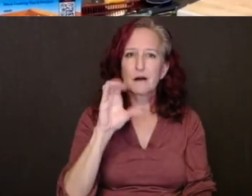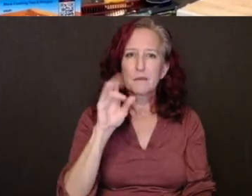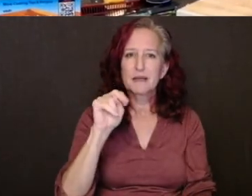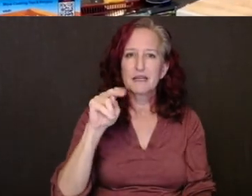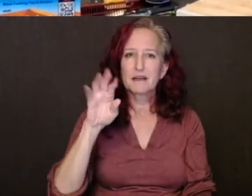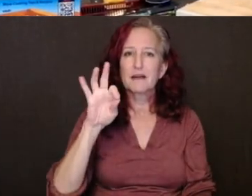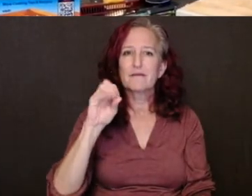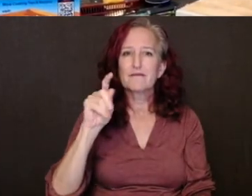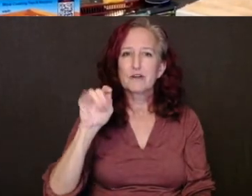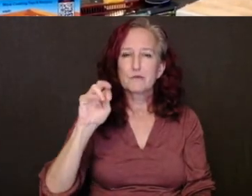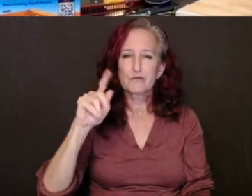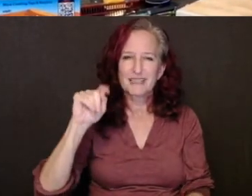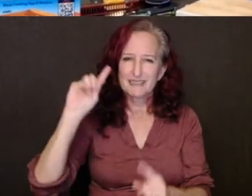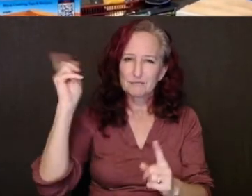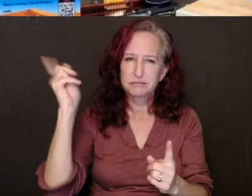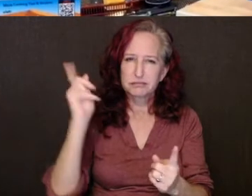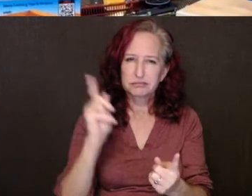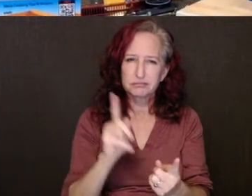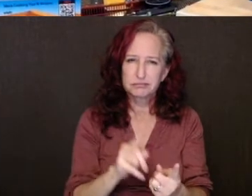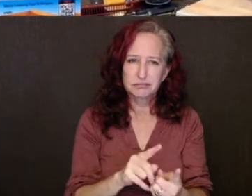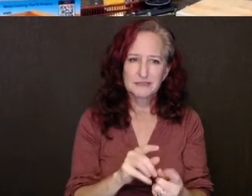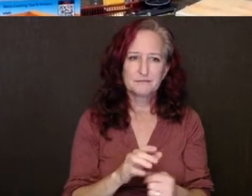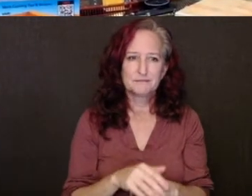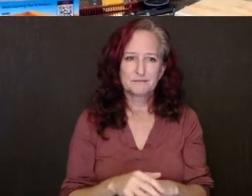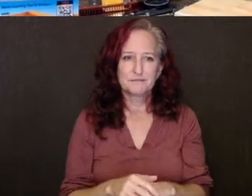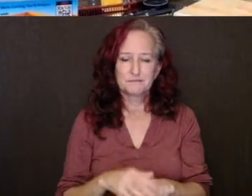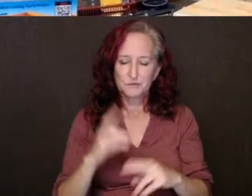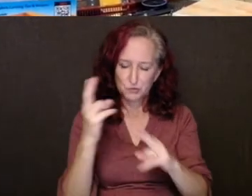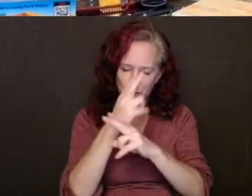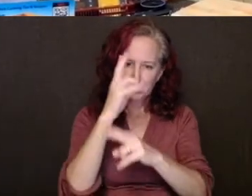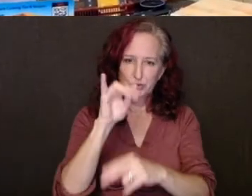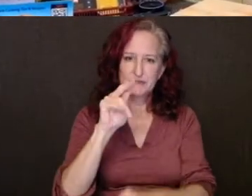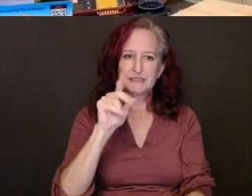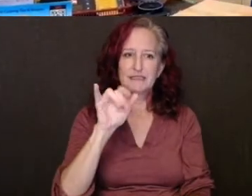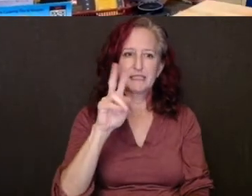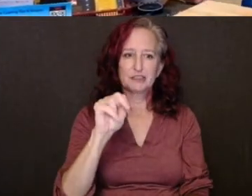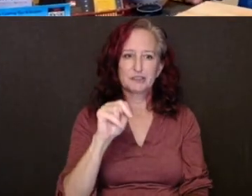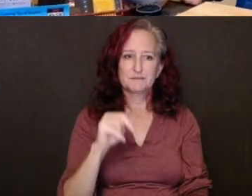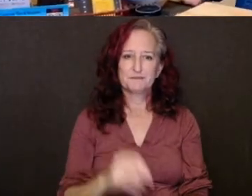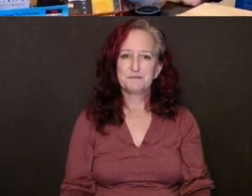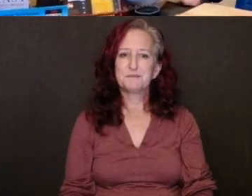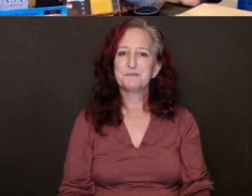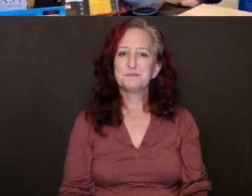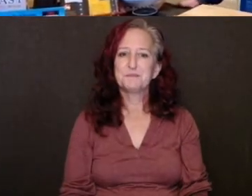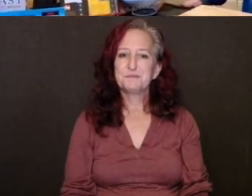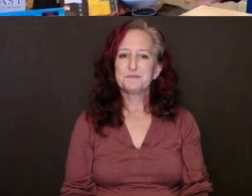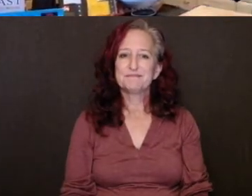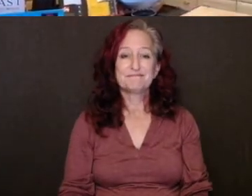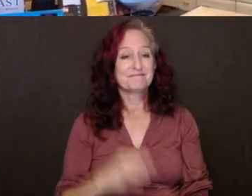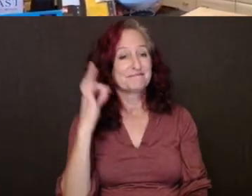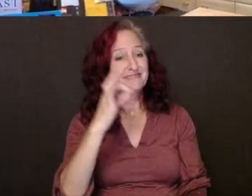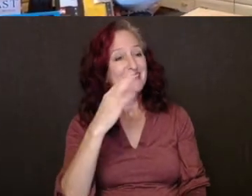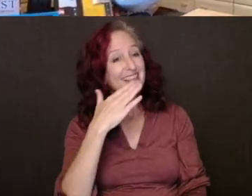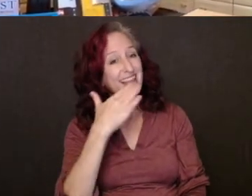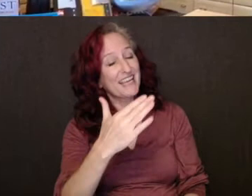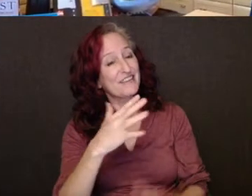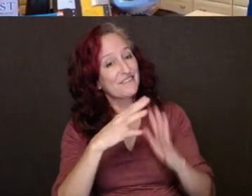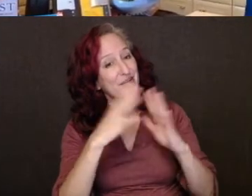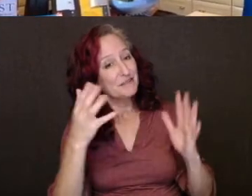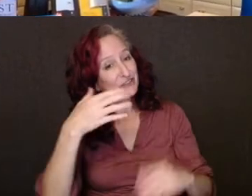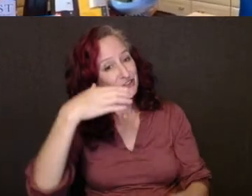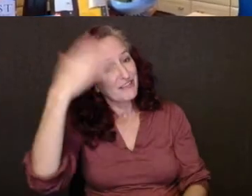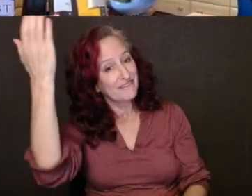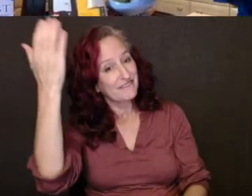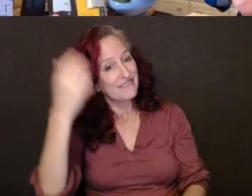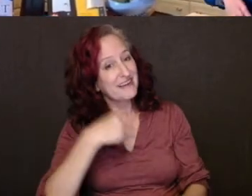burner. So it saved the world, saved the Mother Nature. It is environmental friendly.